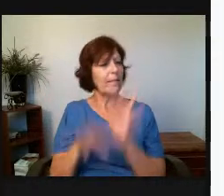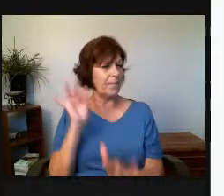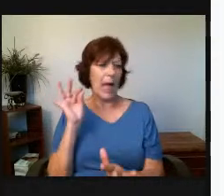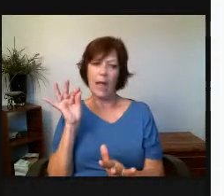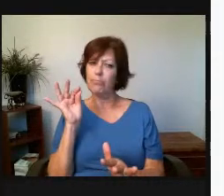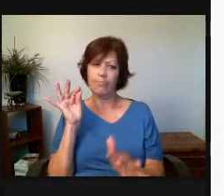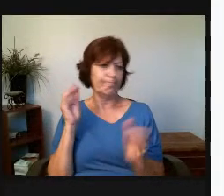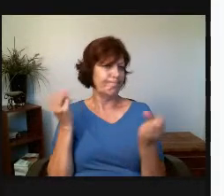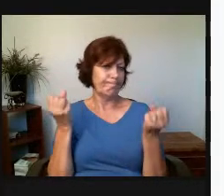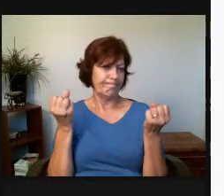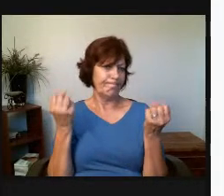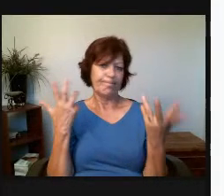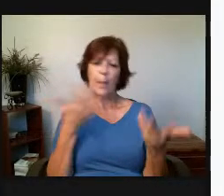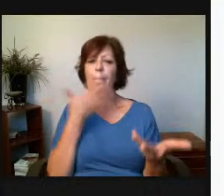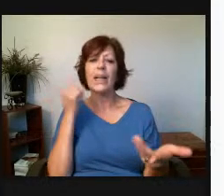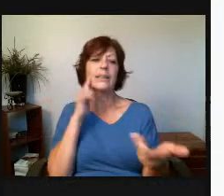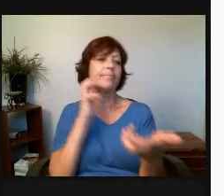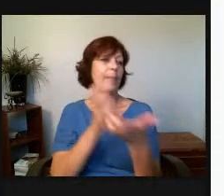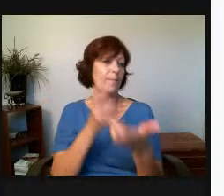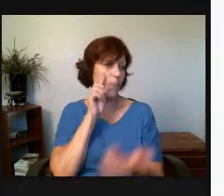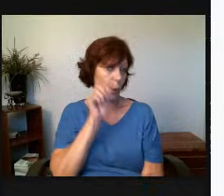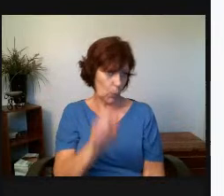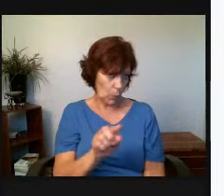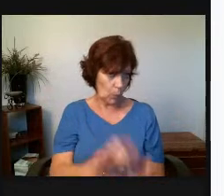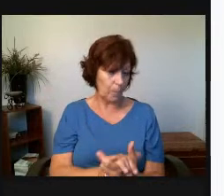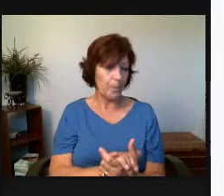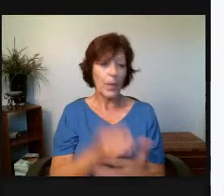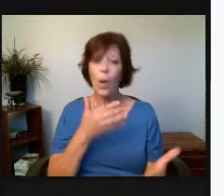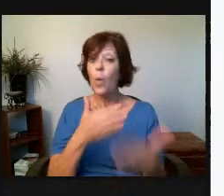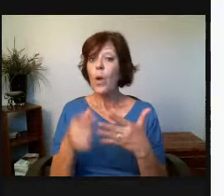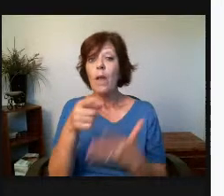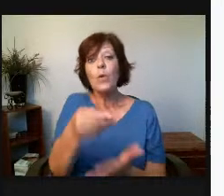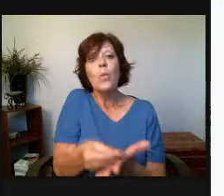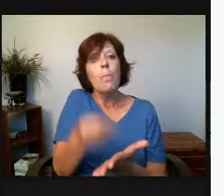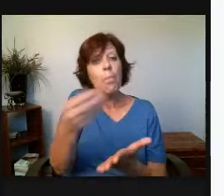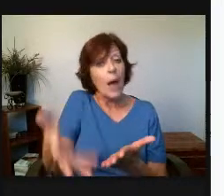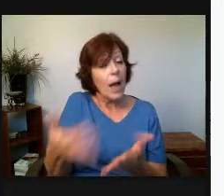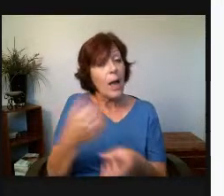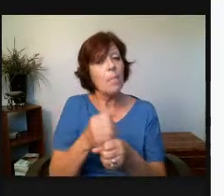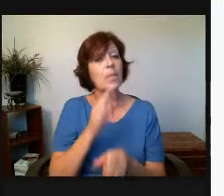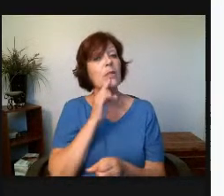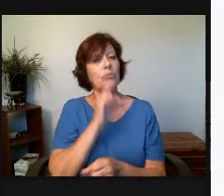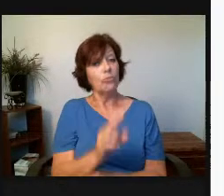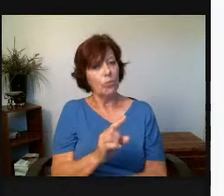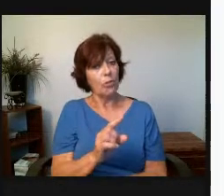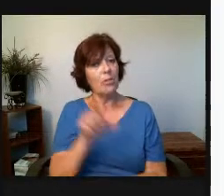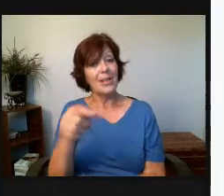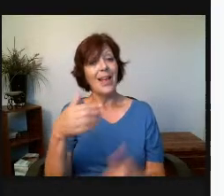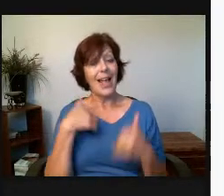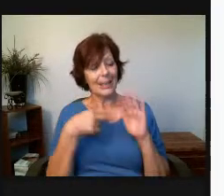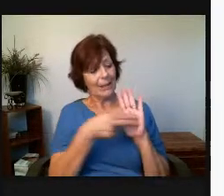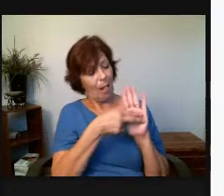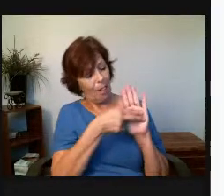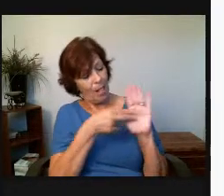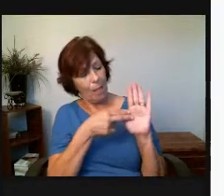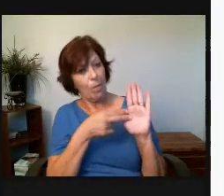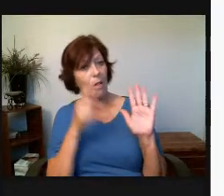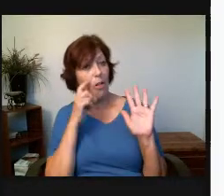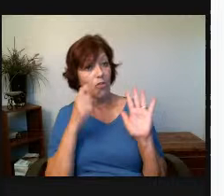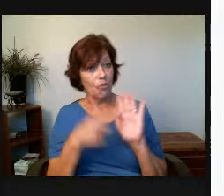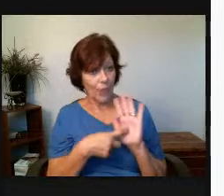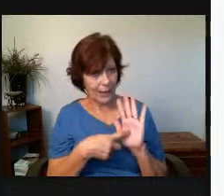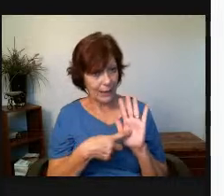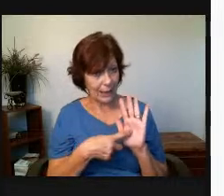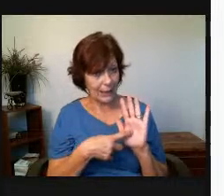equipment that works best for you. Whatever equipment you buy, please make sure that it has a label recognizing